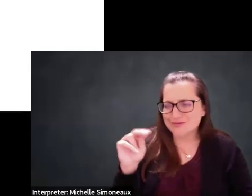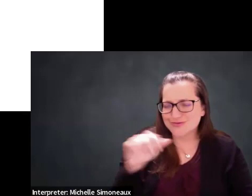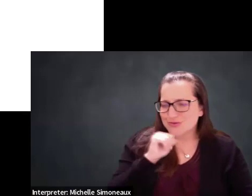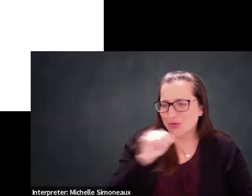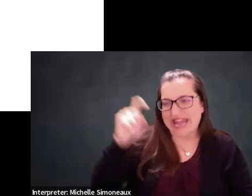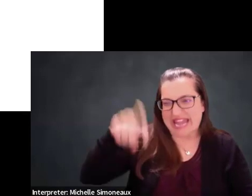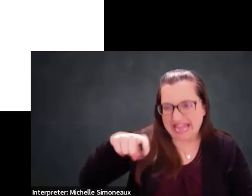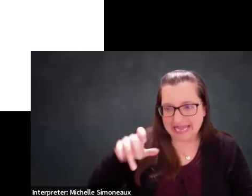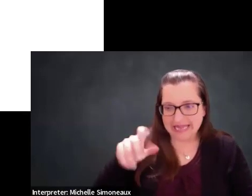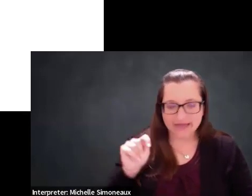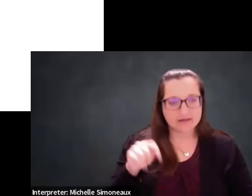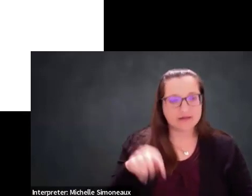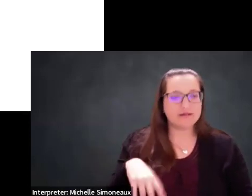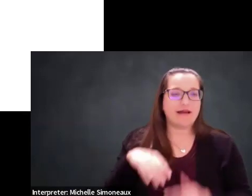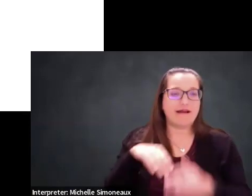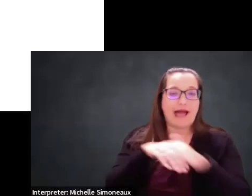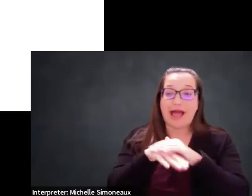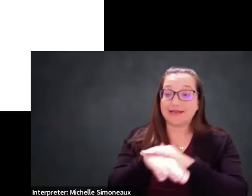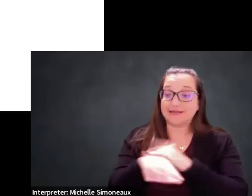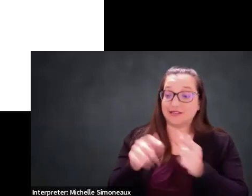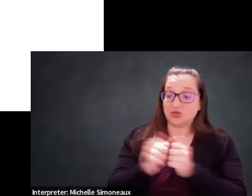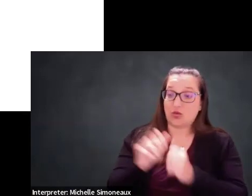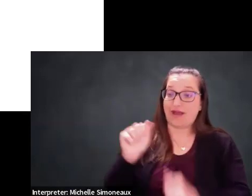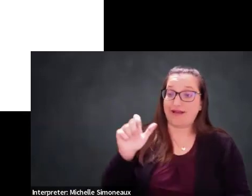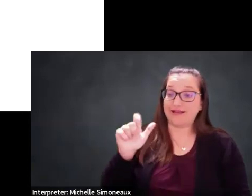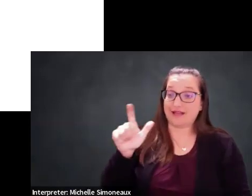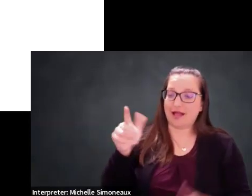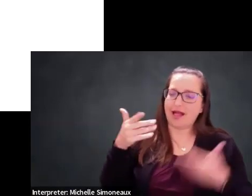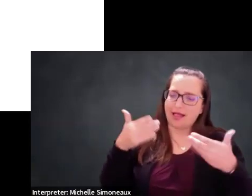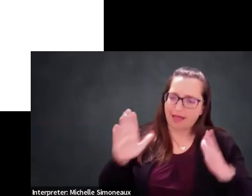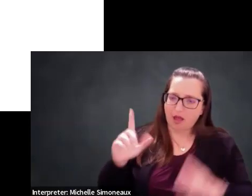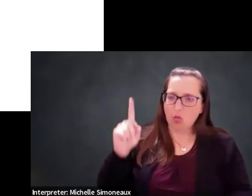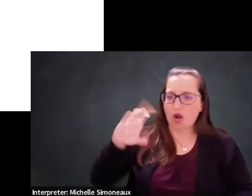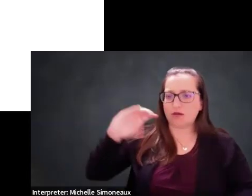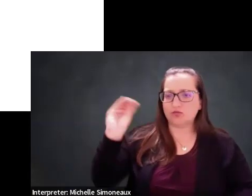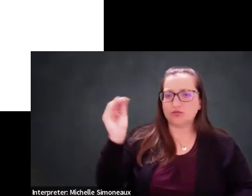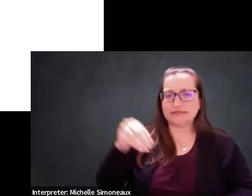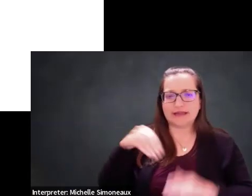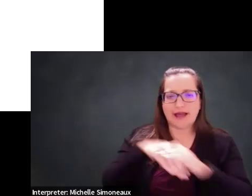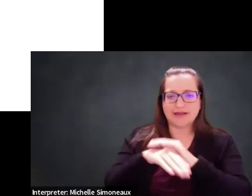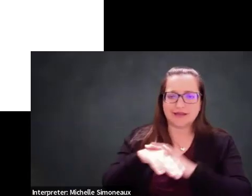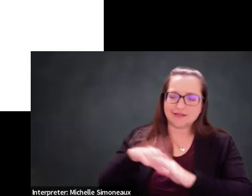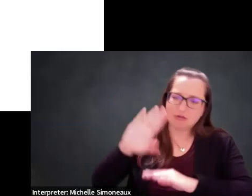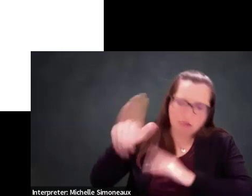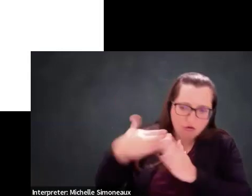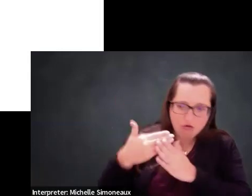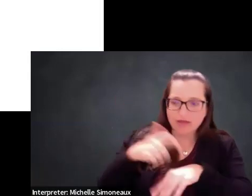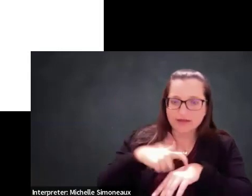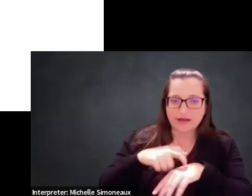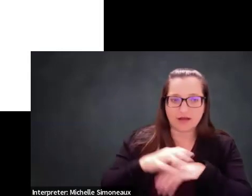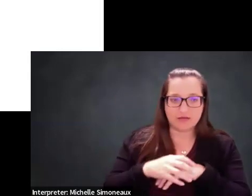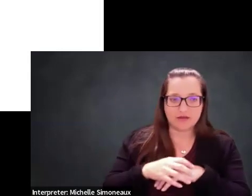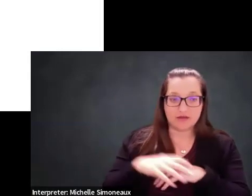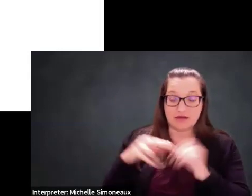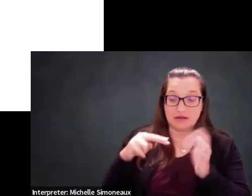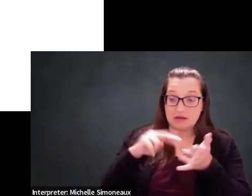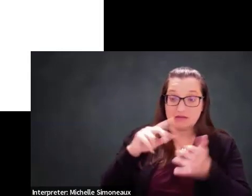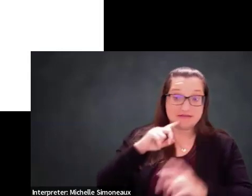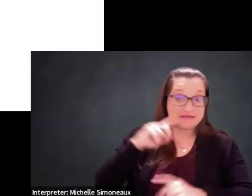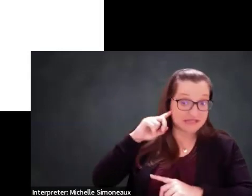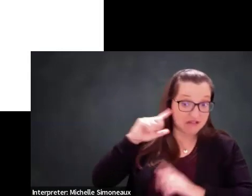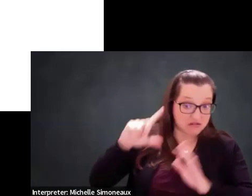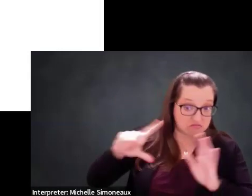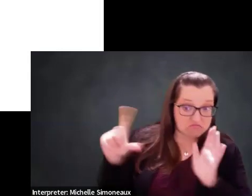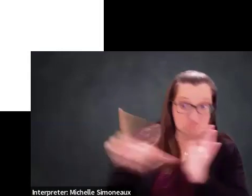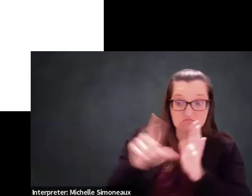not. Access to American Sign Language does allow for 100% access to language at all times. Being deaf does not automatically mean the person requires an